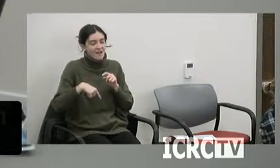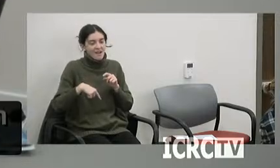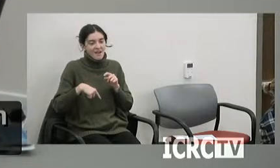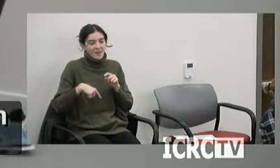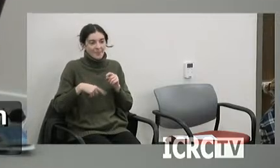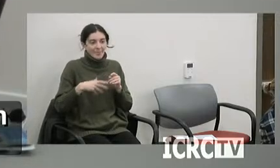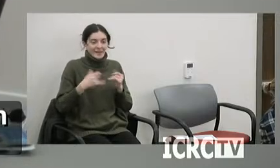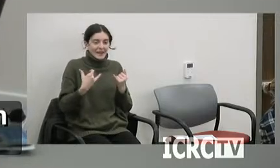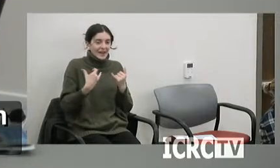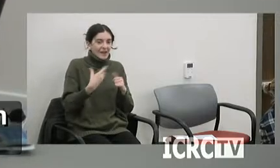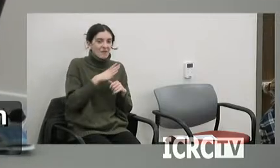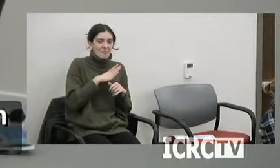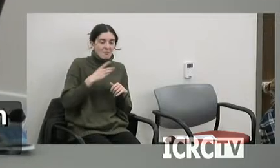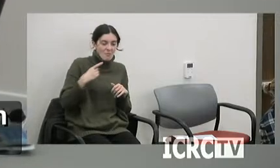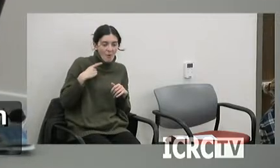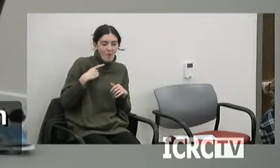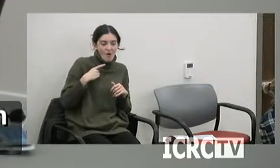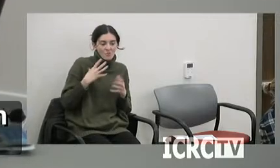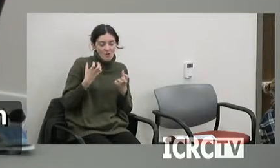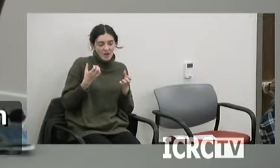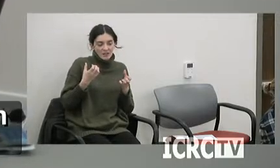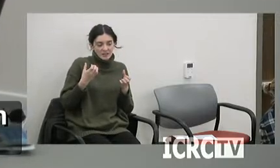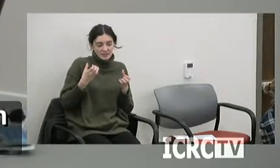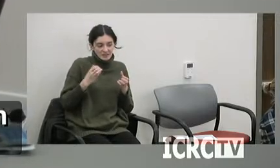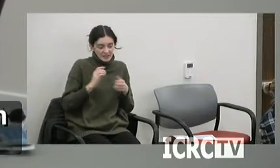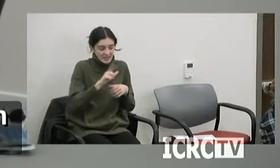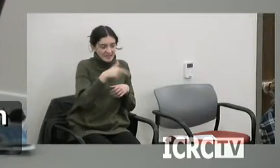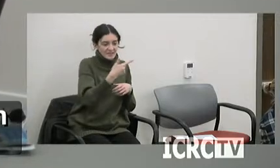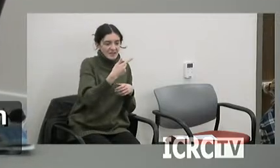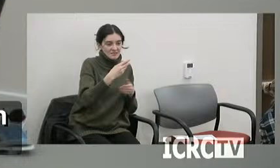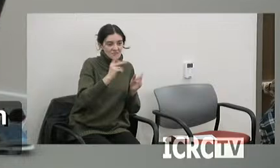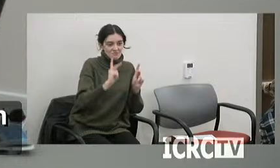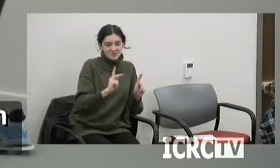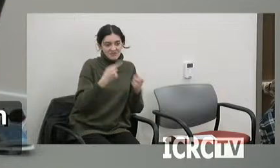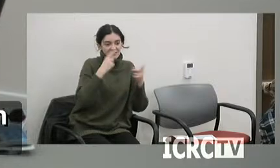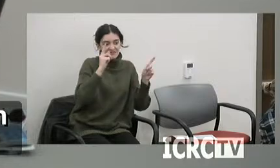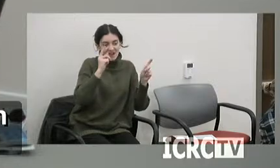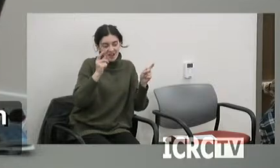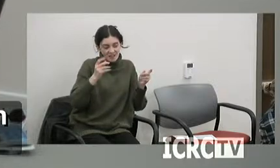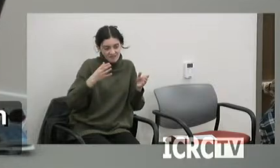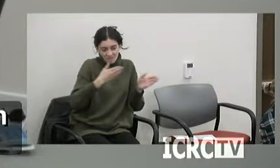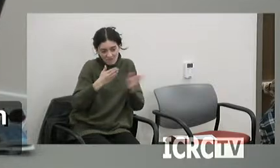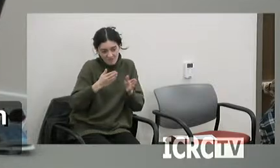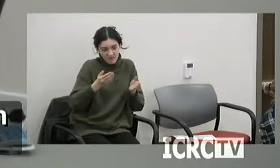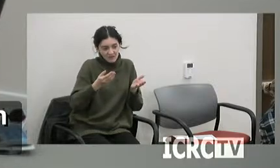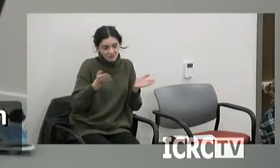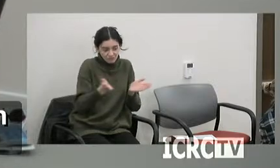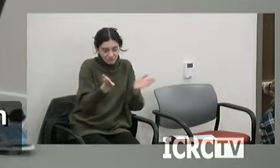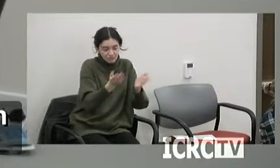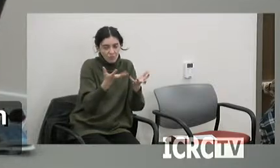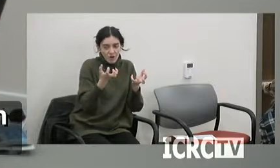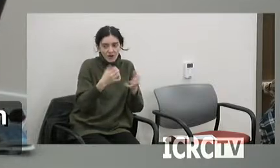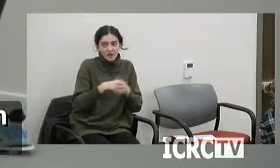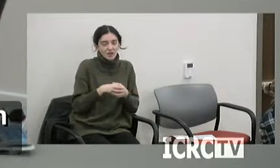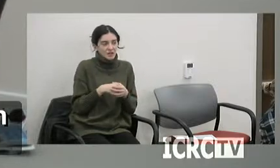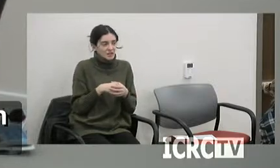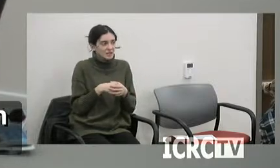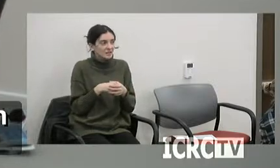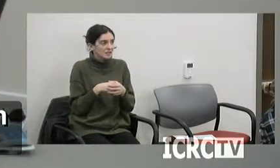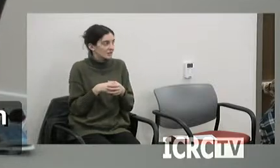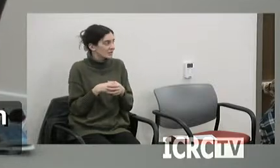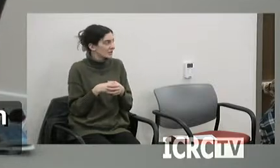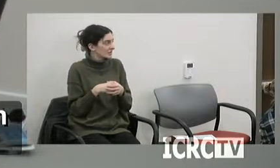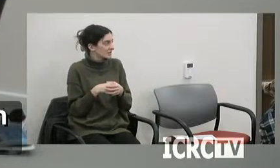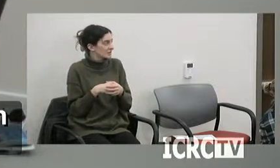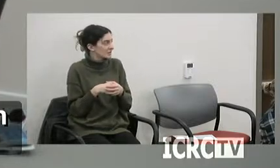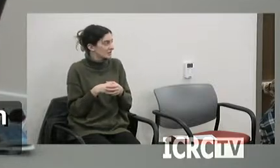ensure that we set the next person up for success. And I feel a little bit like we failed you because